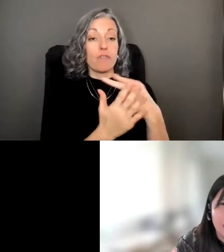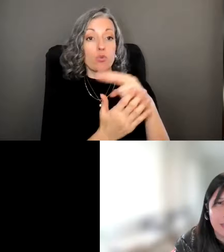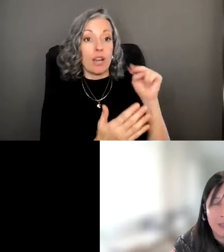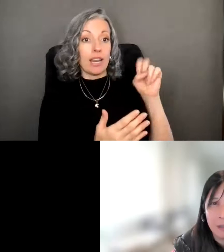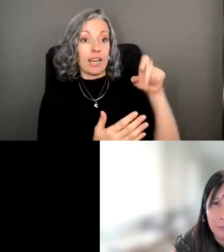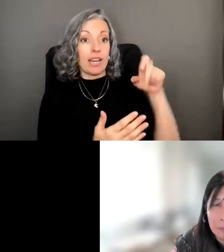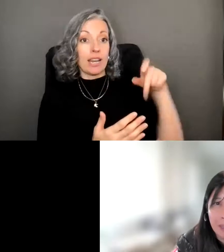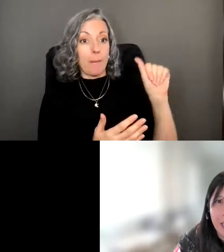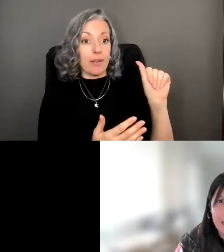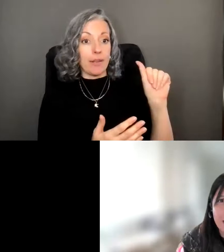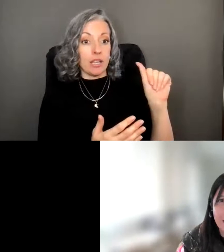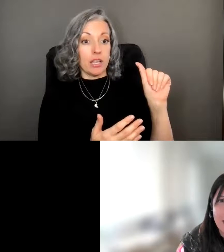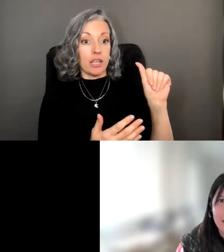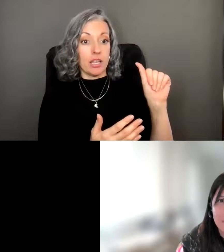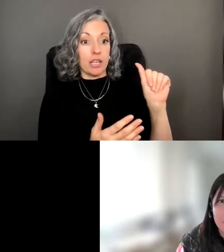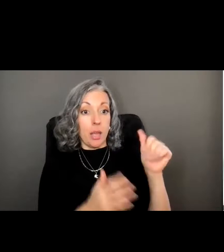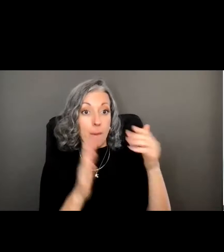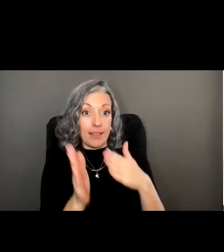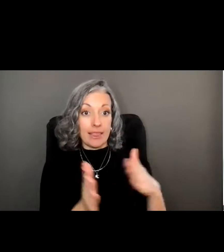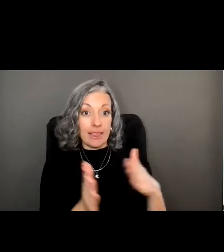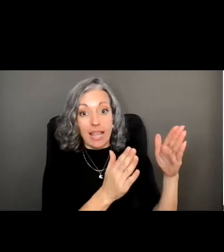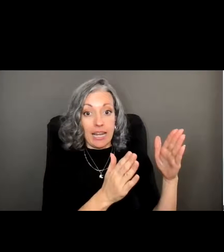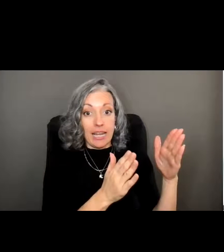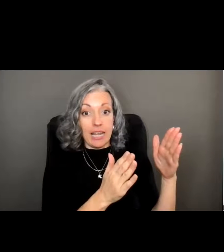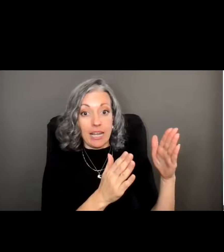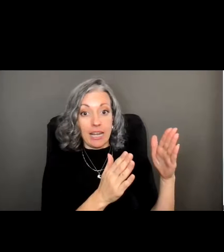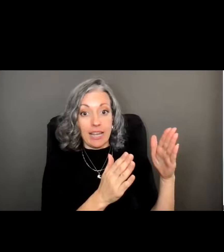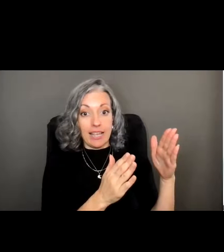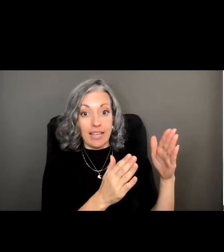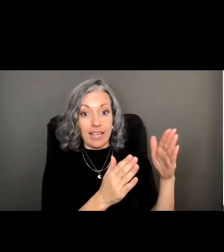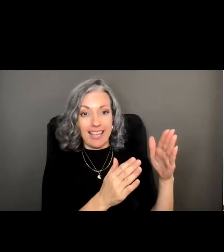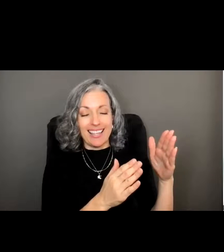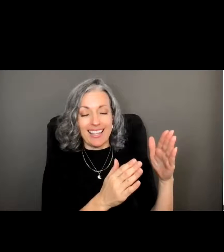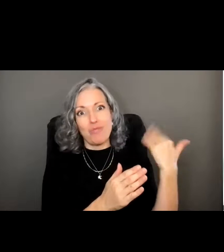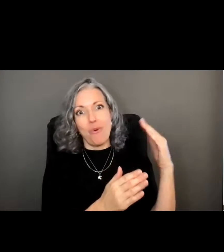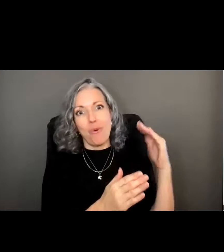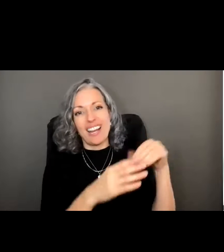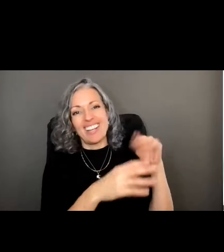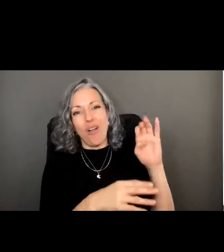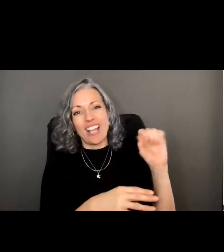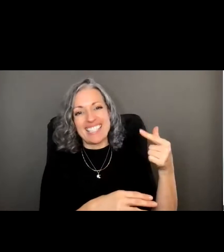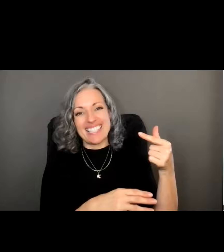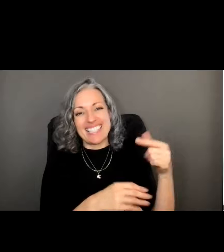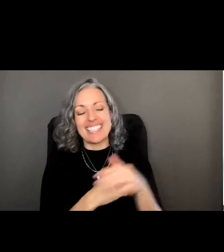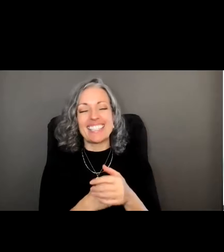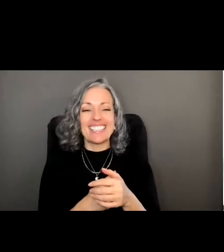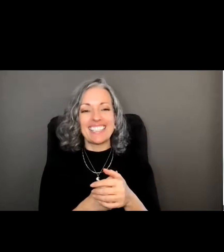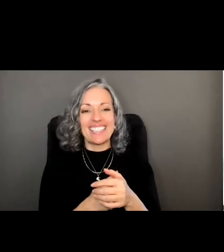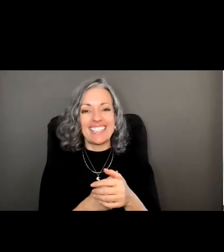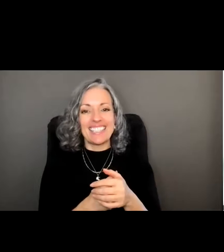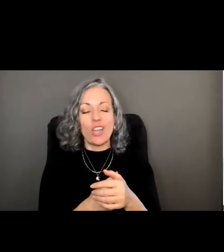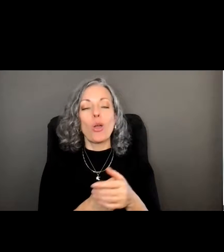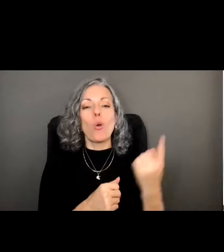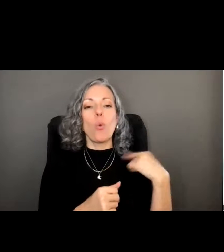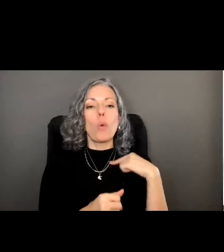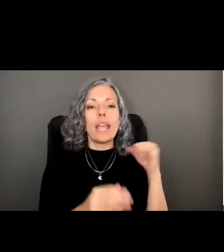the RAISE plans last session in August. And we identified